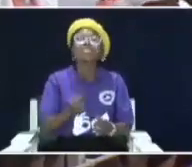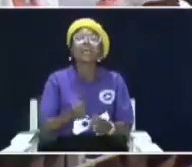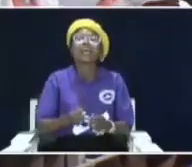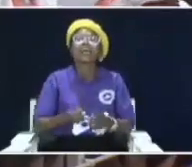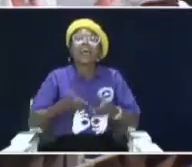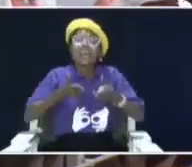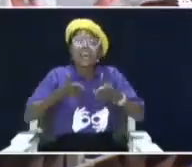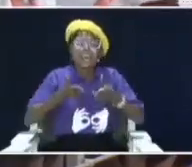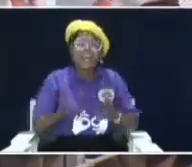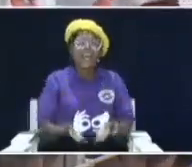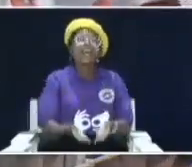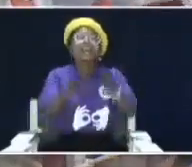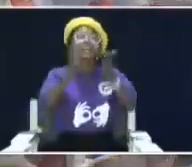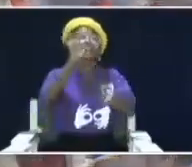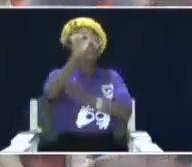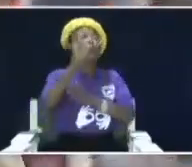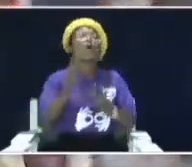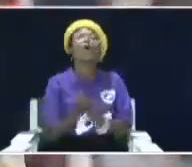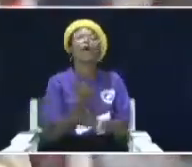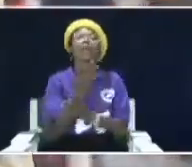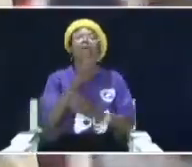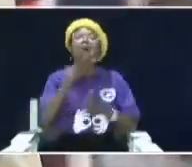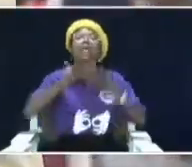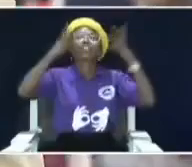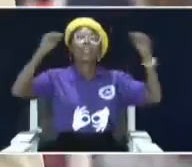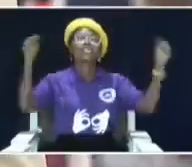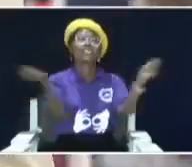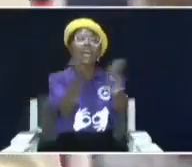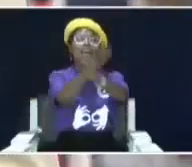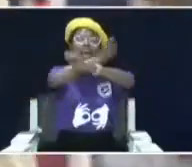Raise your hands and shout hallelujah.